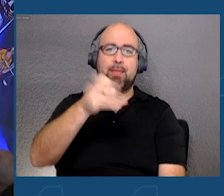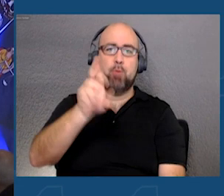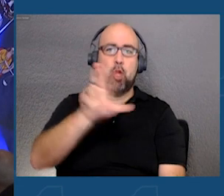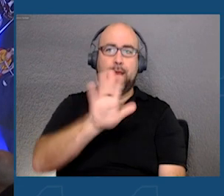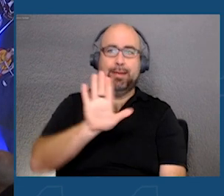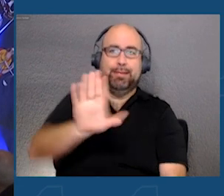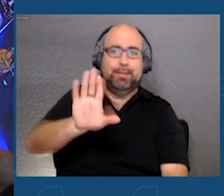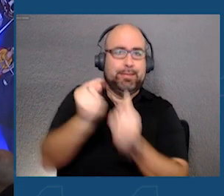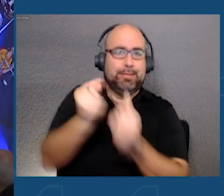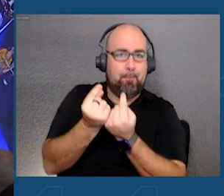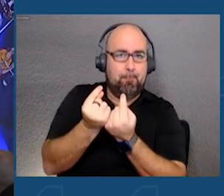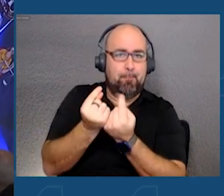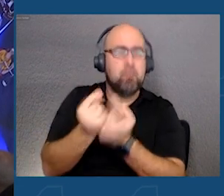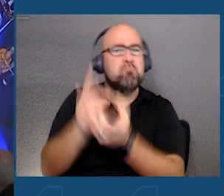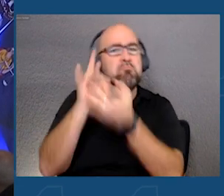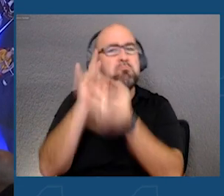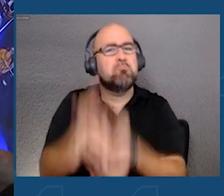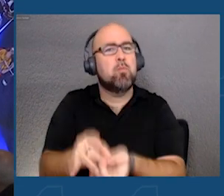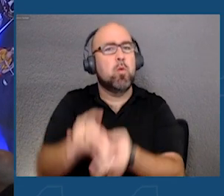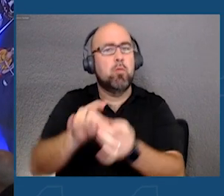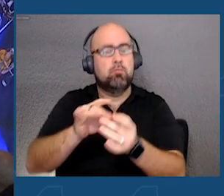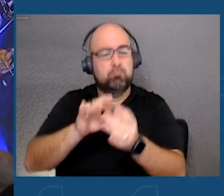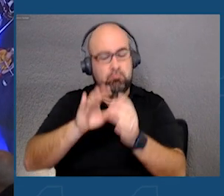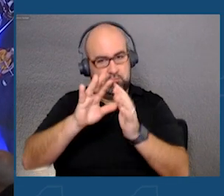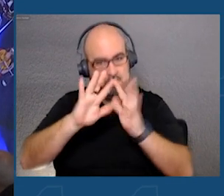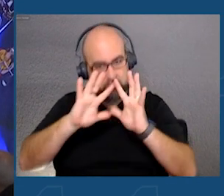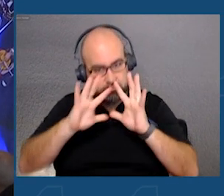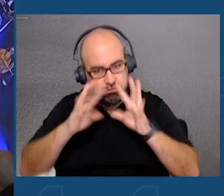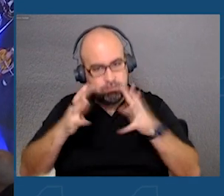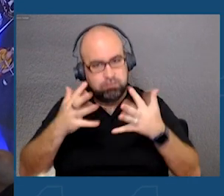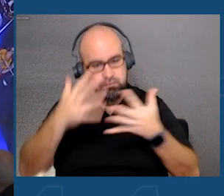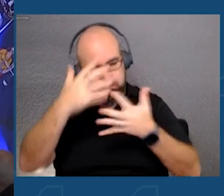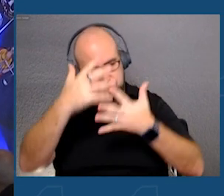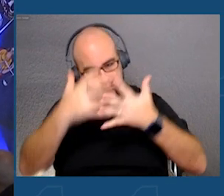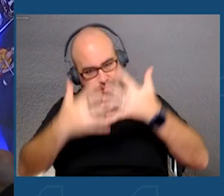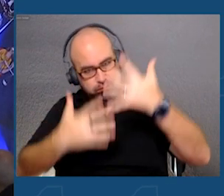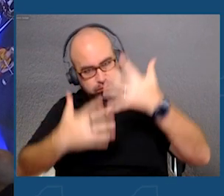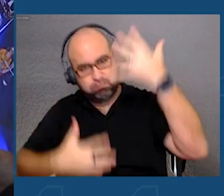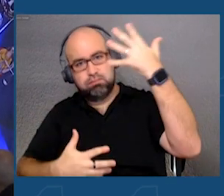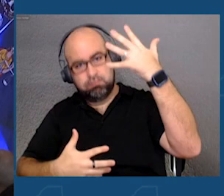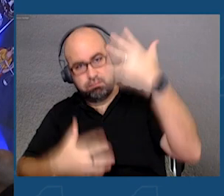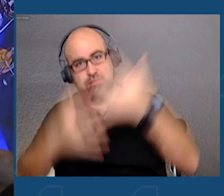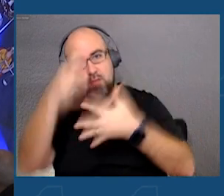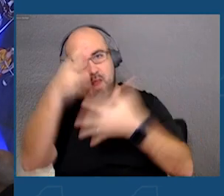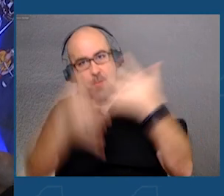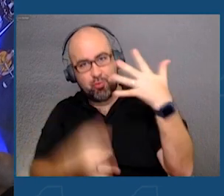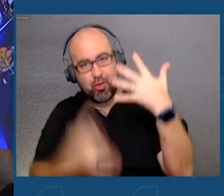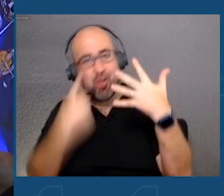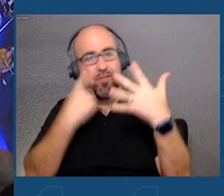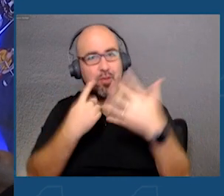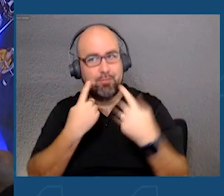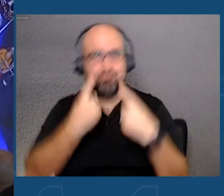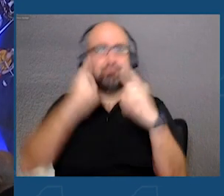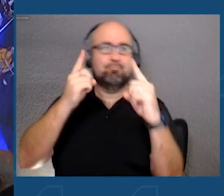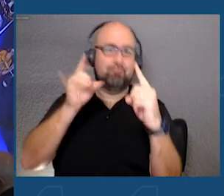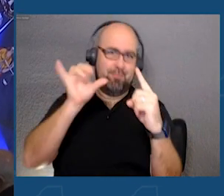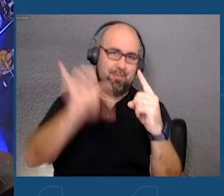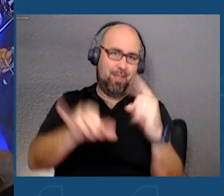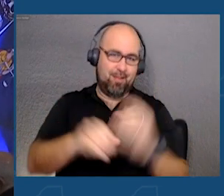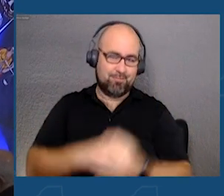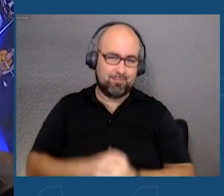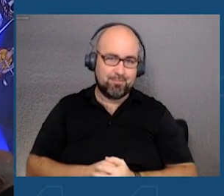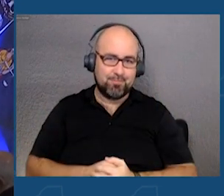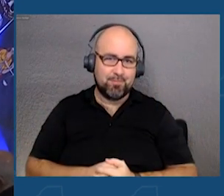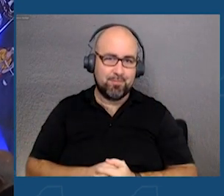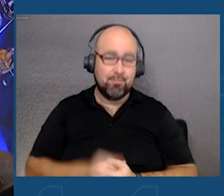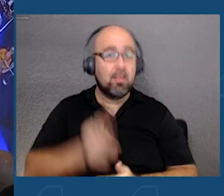whole series of options in order to make that happen. A second piece of it